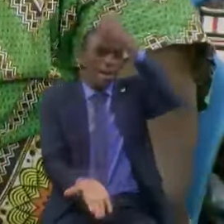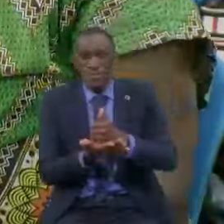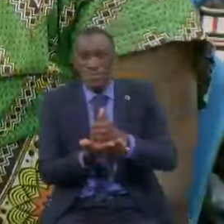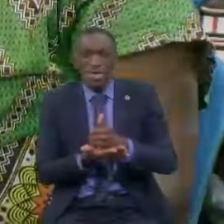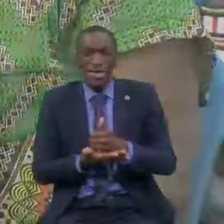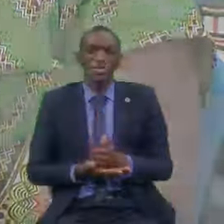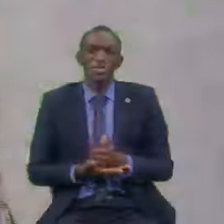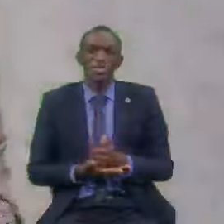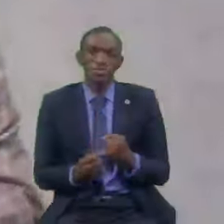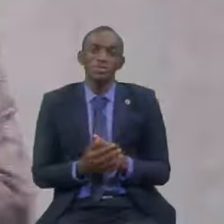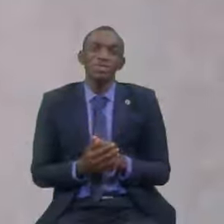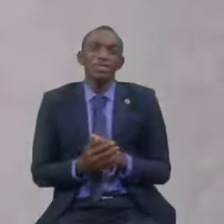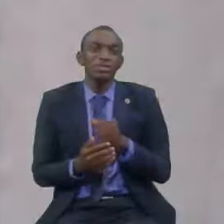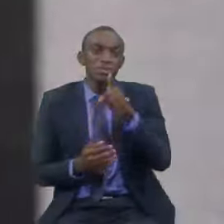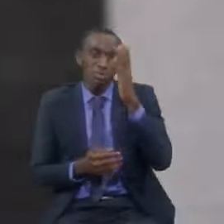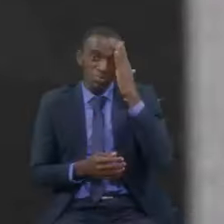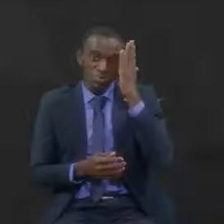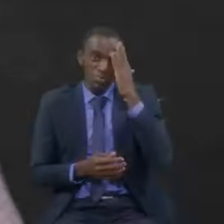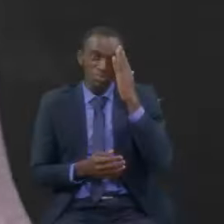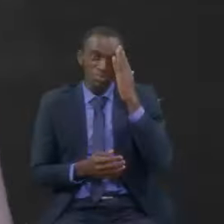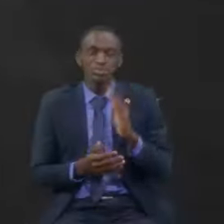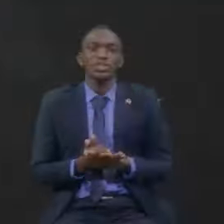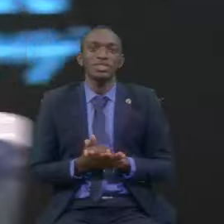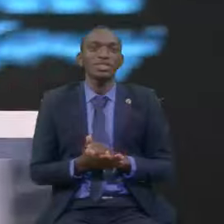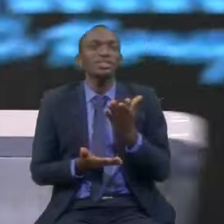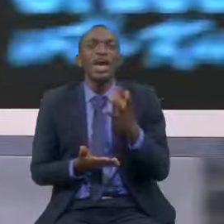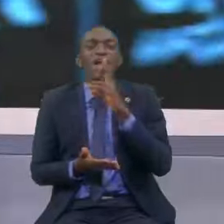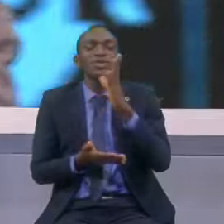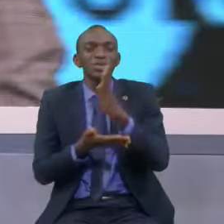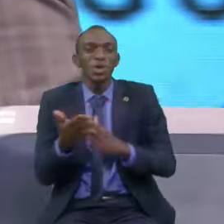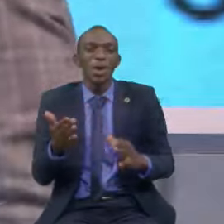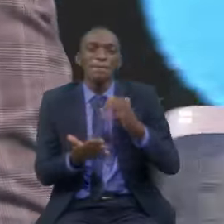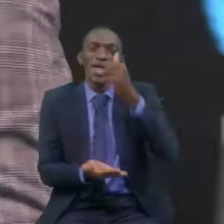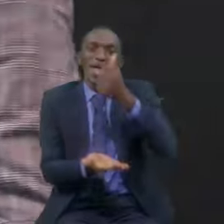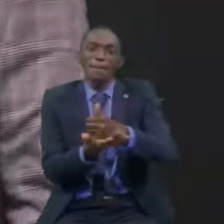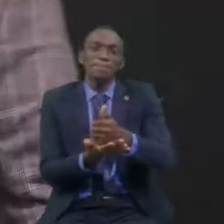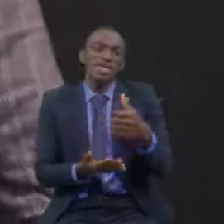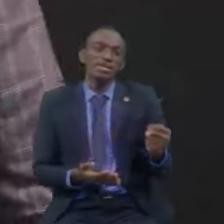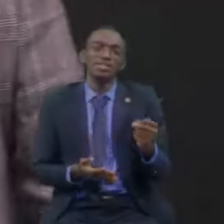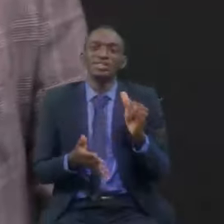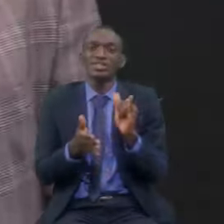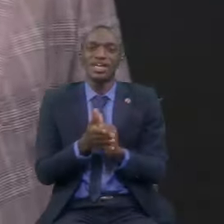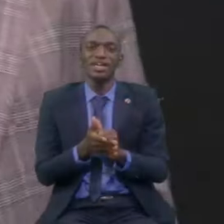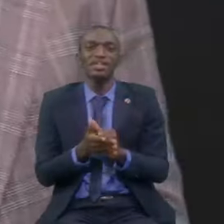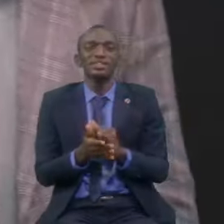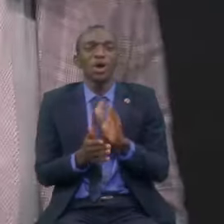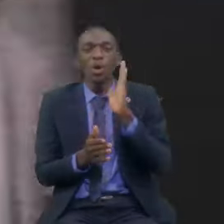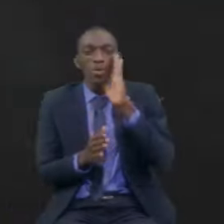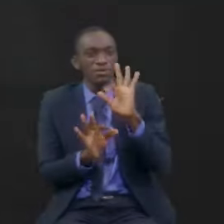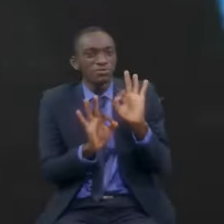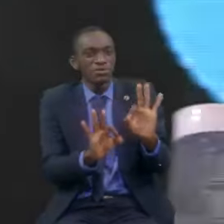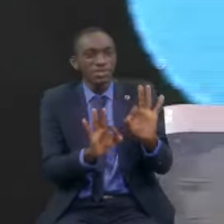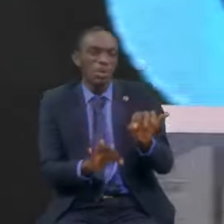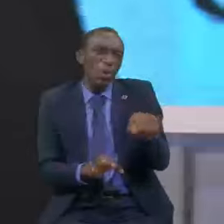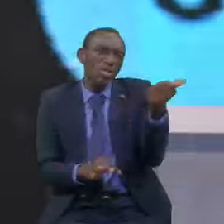You know, there are some amens that will befit that other place, that